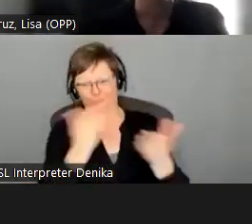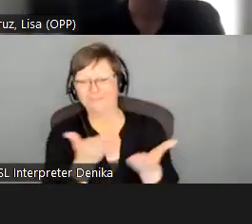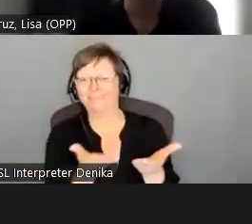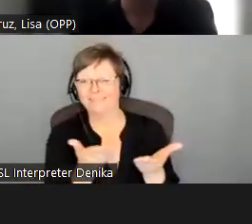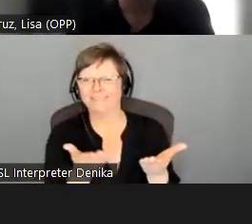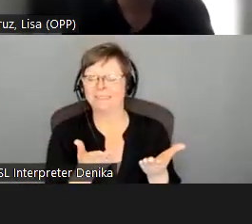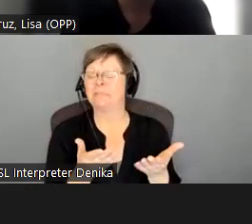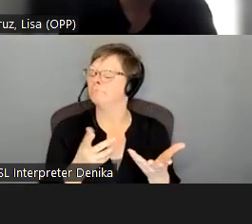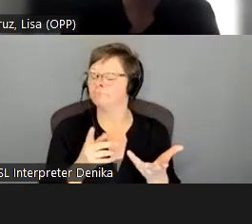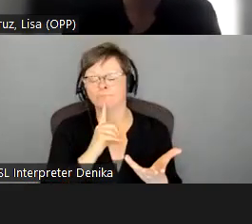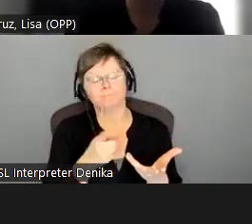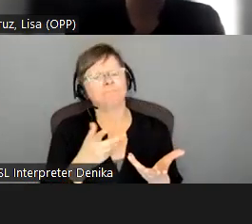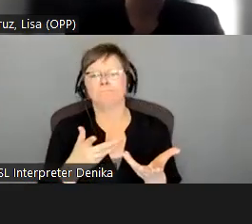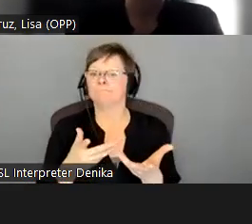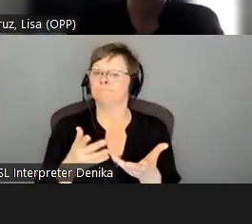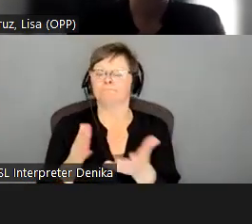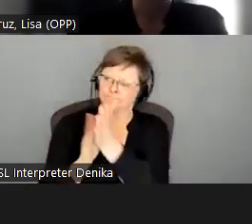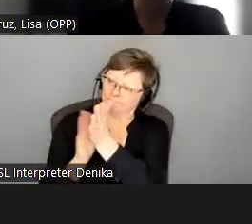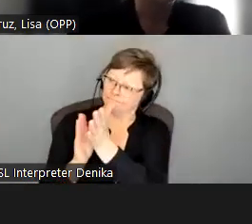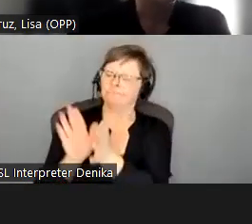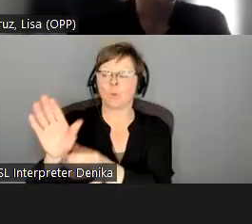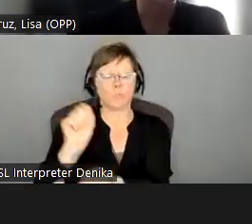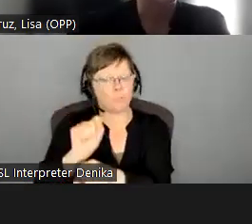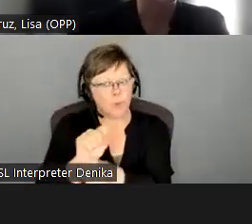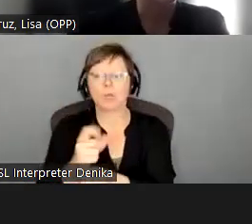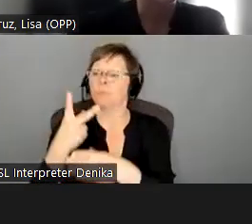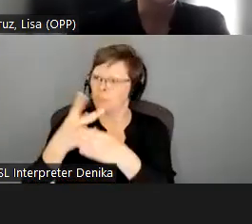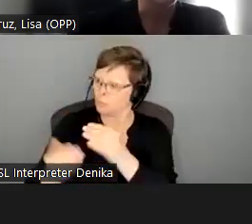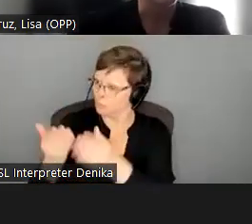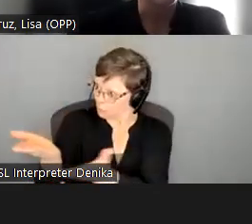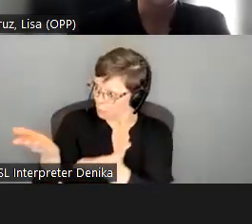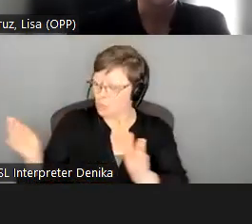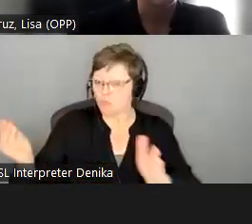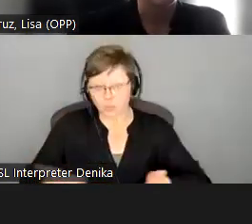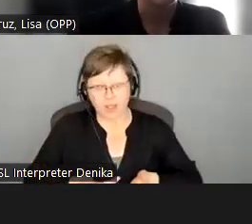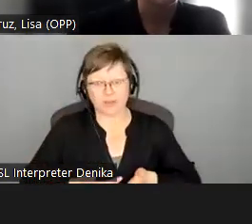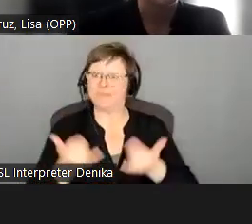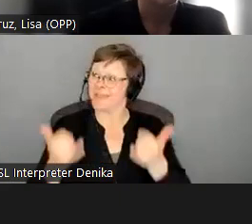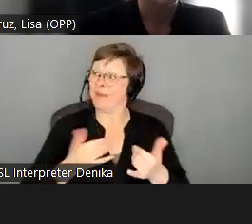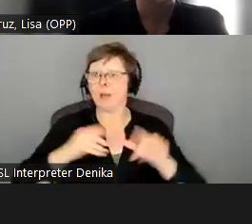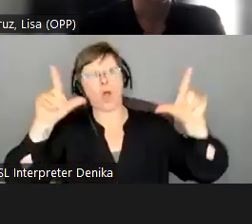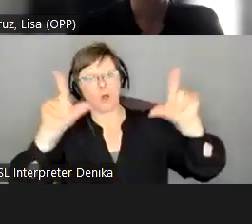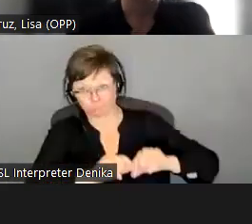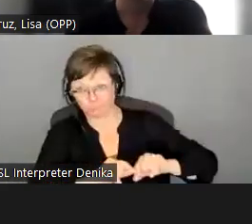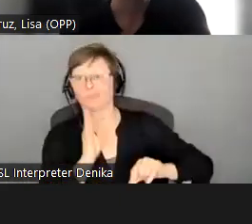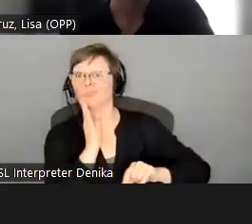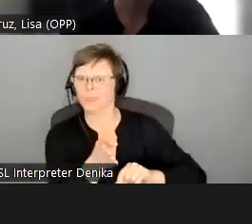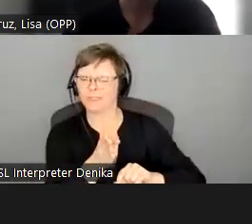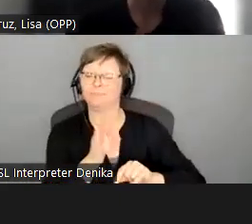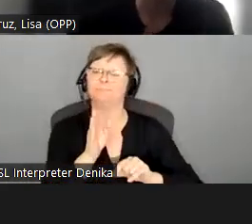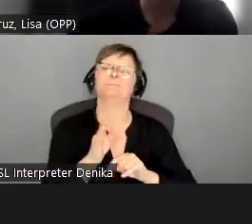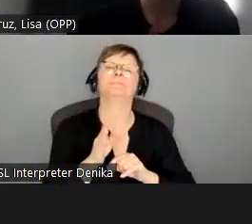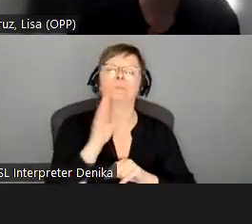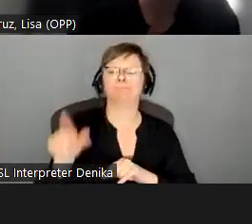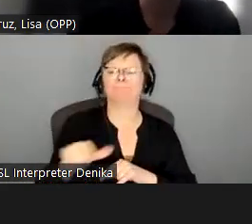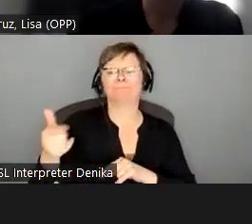you're doing in terms of fraud prevention. So welcome, both of you. I'm going to now turn my screen off and turn it over to